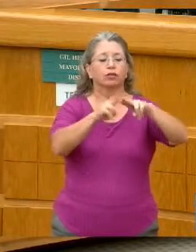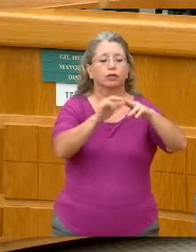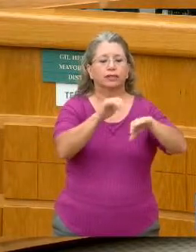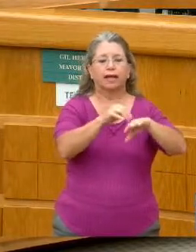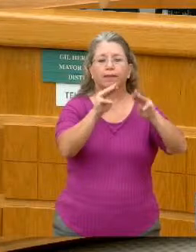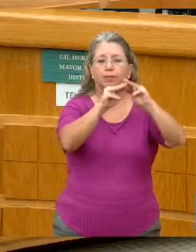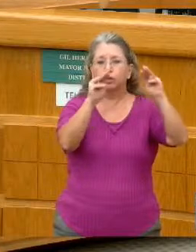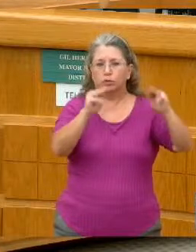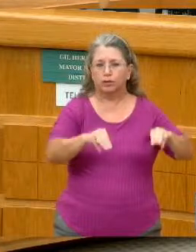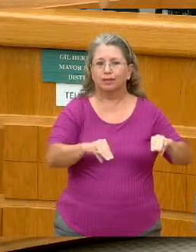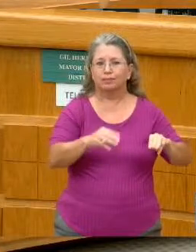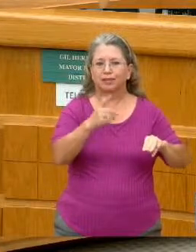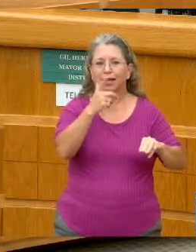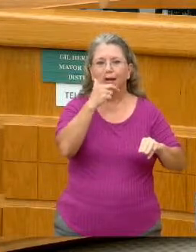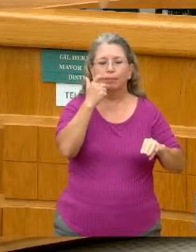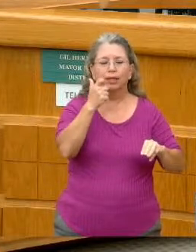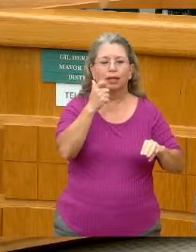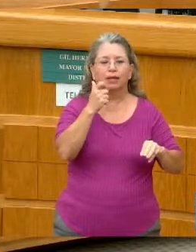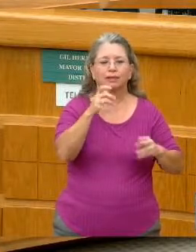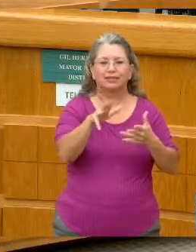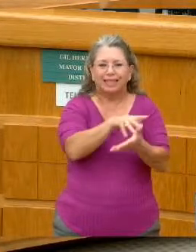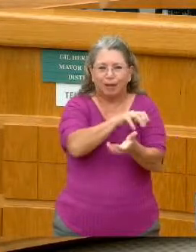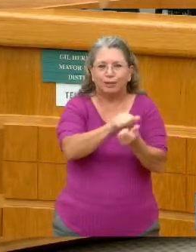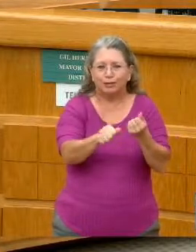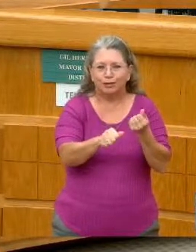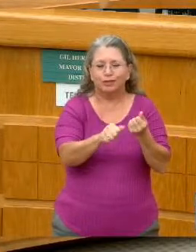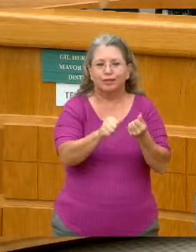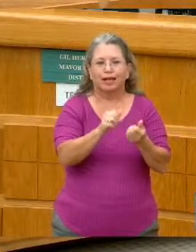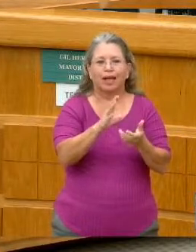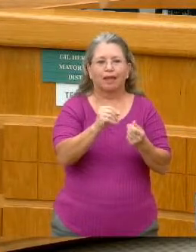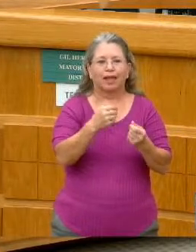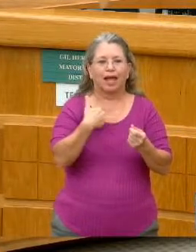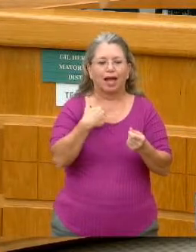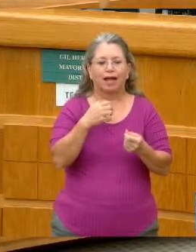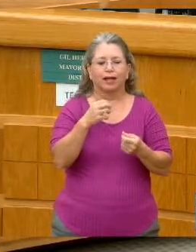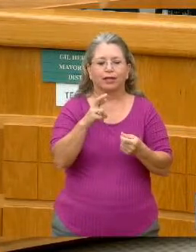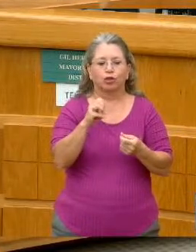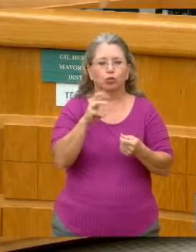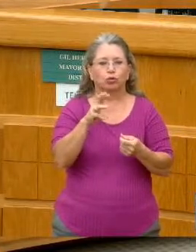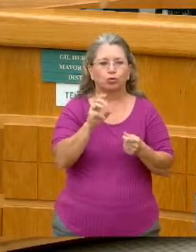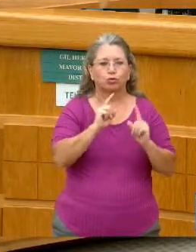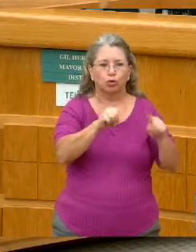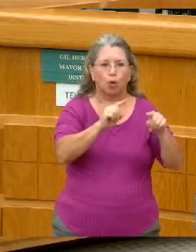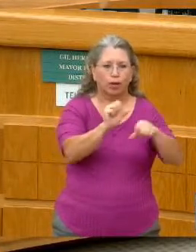hurricane, and there were crews that were trying to repair some of our museums here.